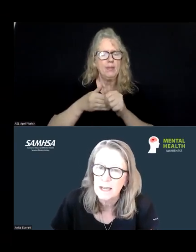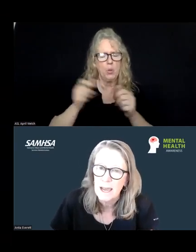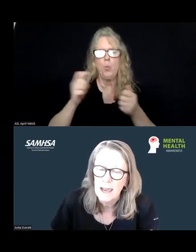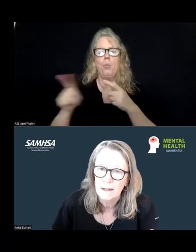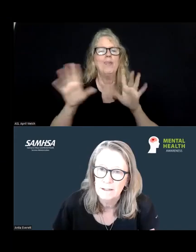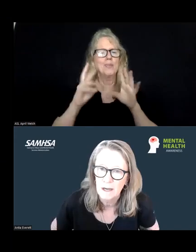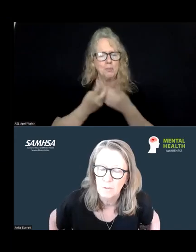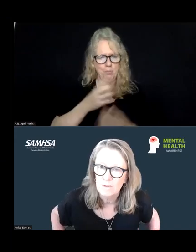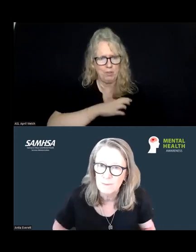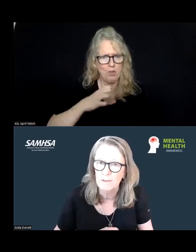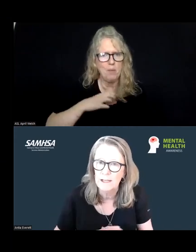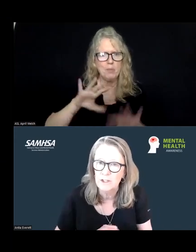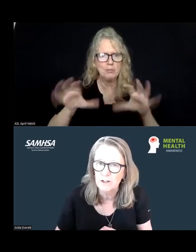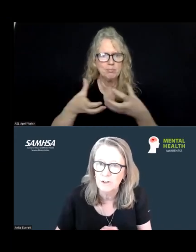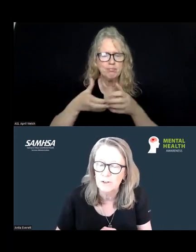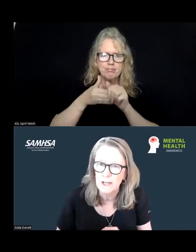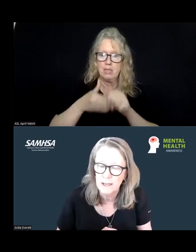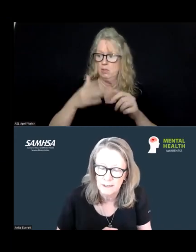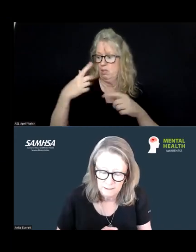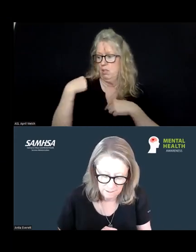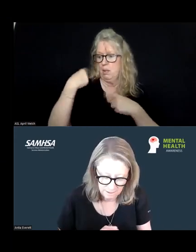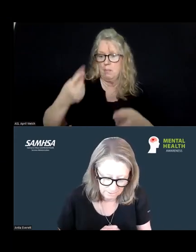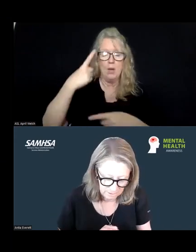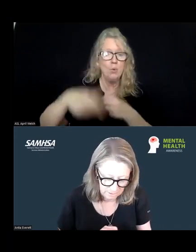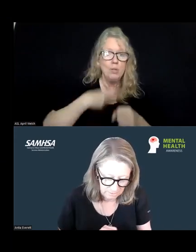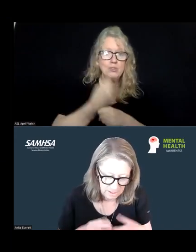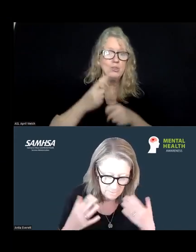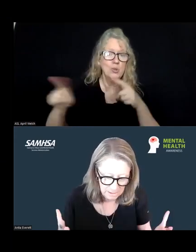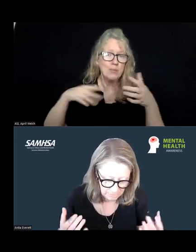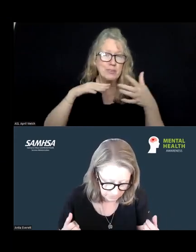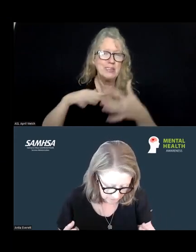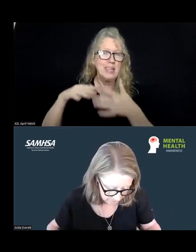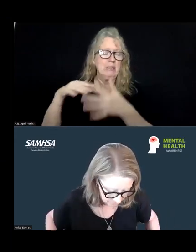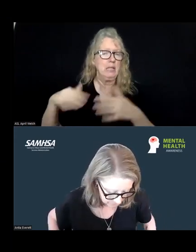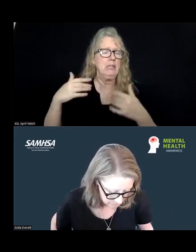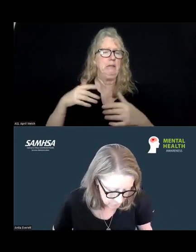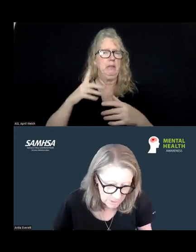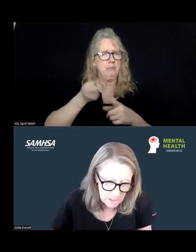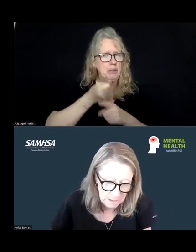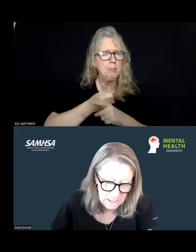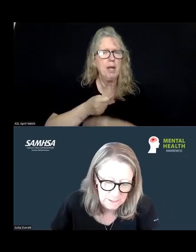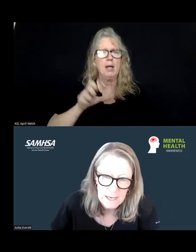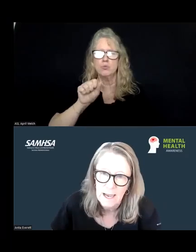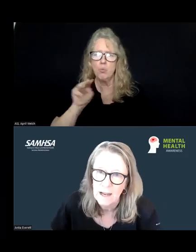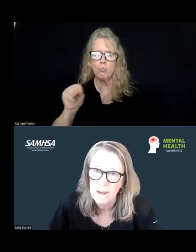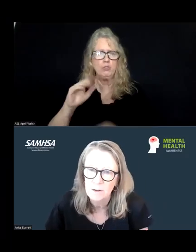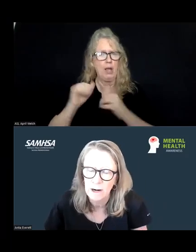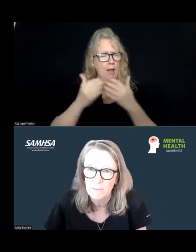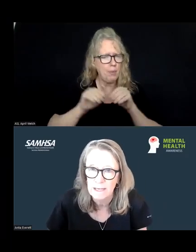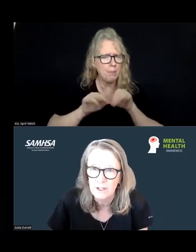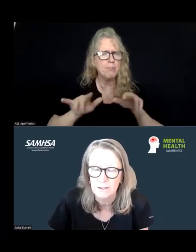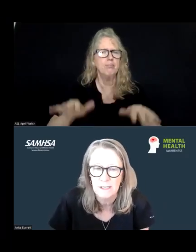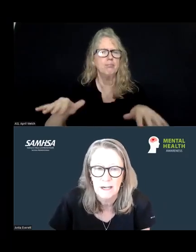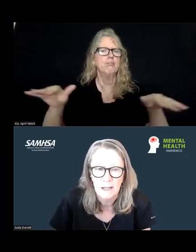Commerce. And we've spent the last year sort of studying the impacts of social media on kids and